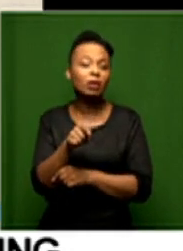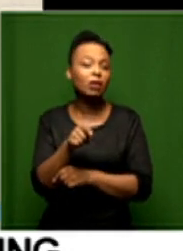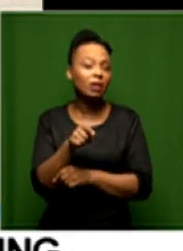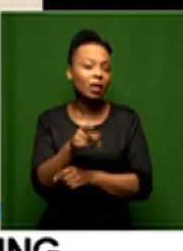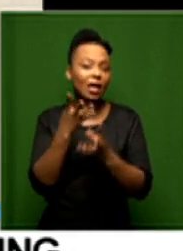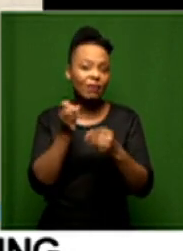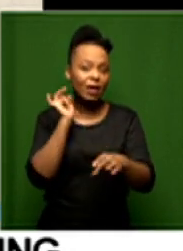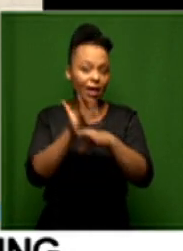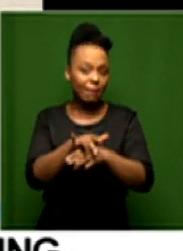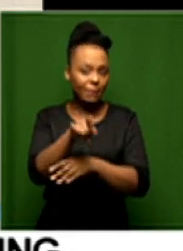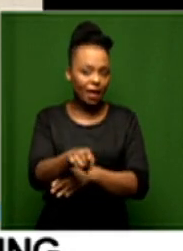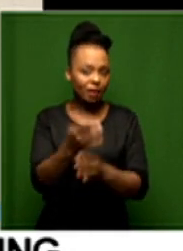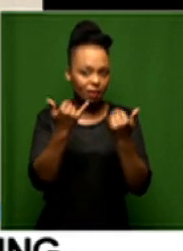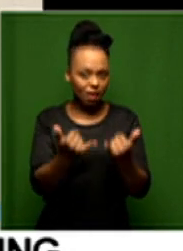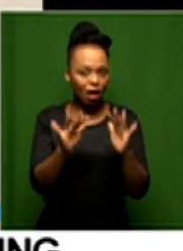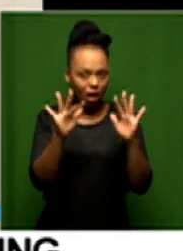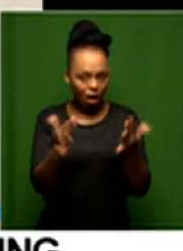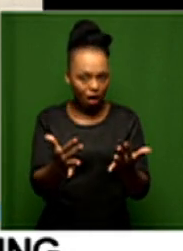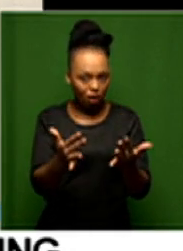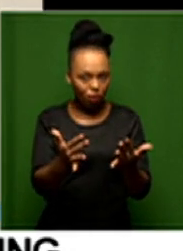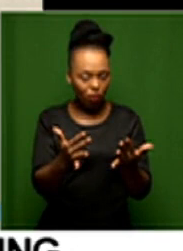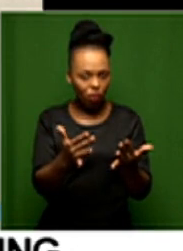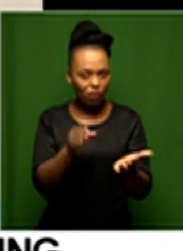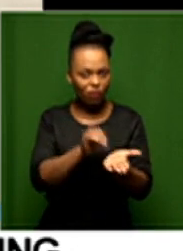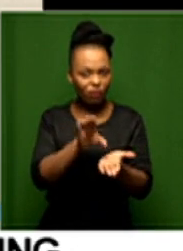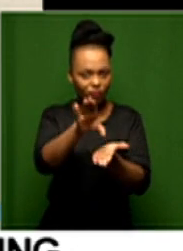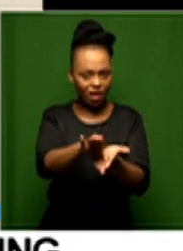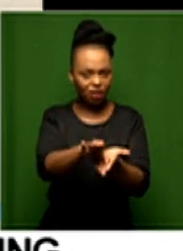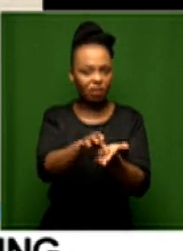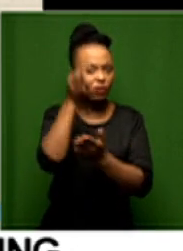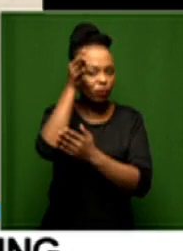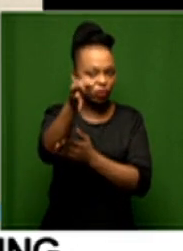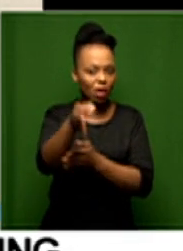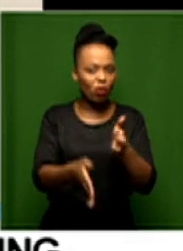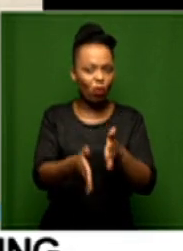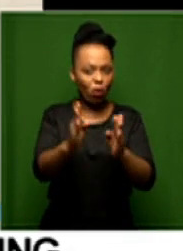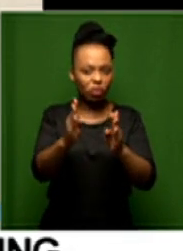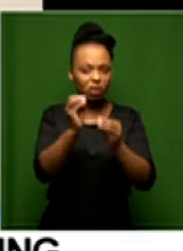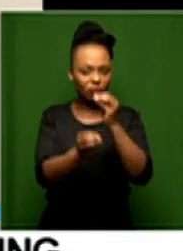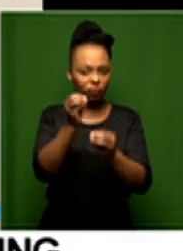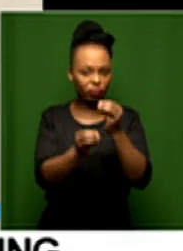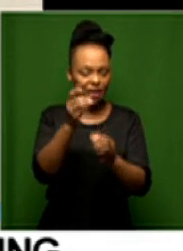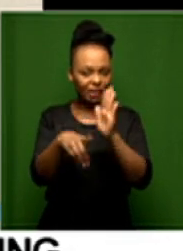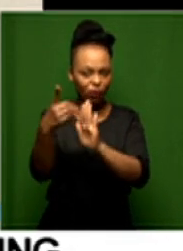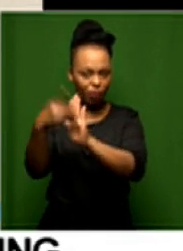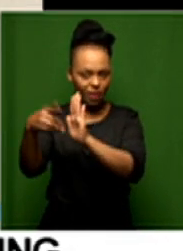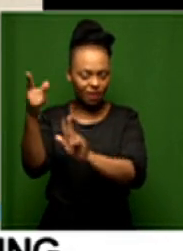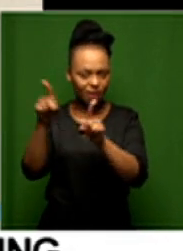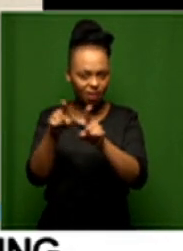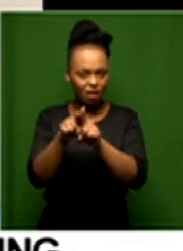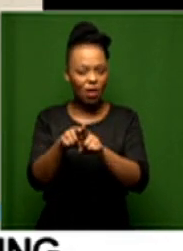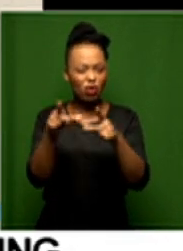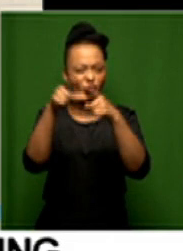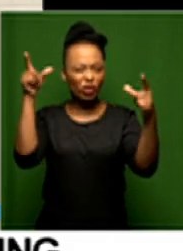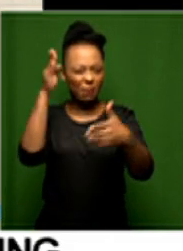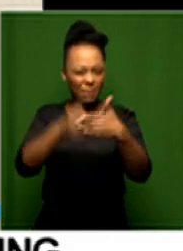direct impact in terms of how we're going to fund future road infrastructure development projects, and not to mention the huge burden